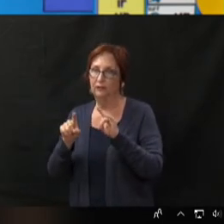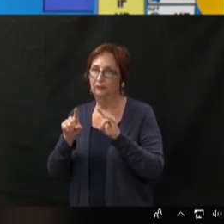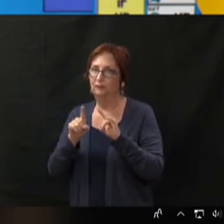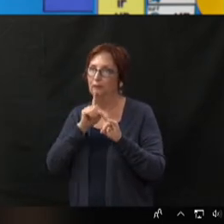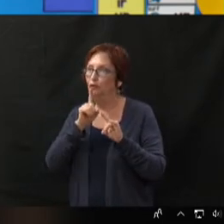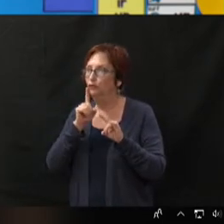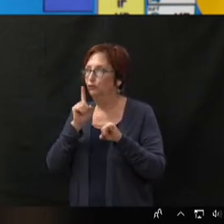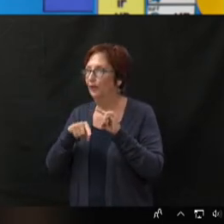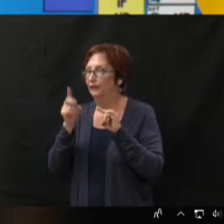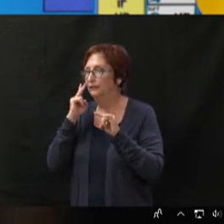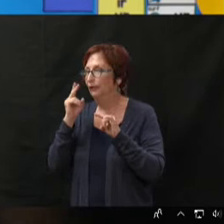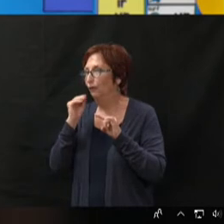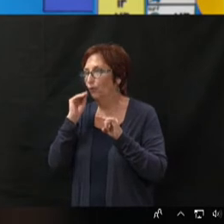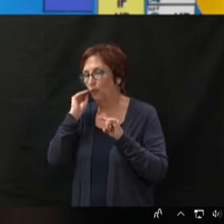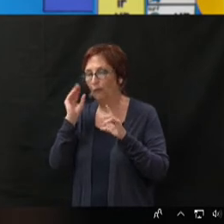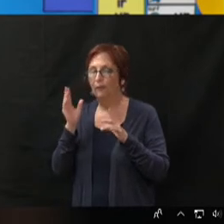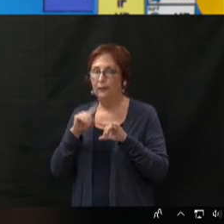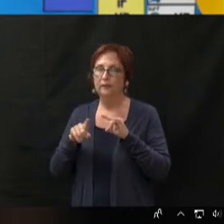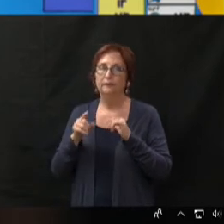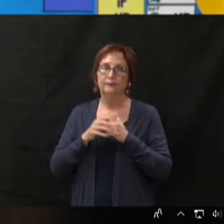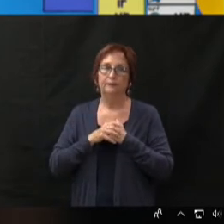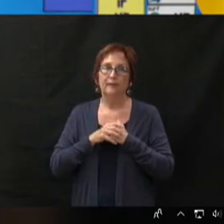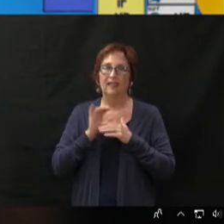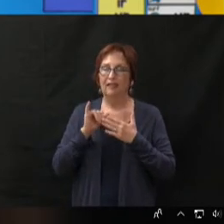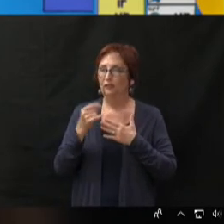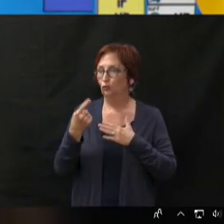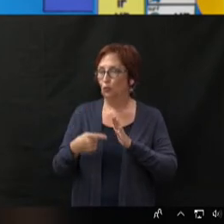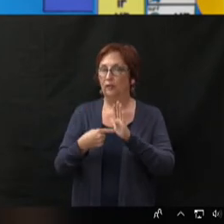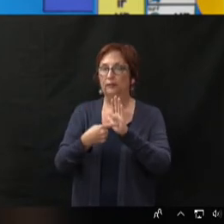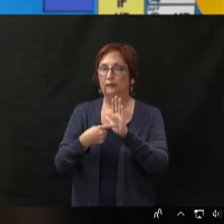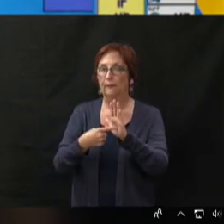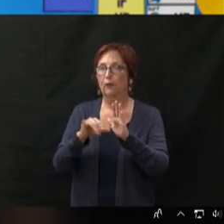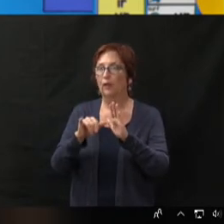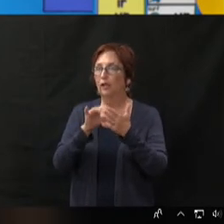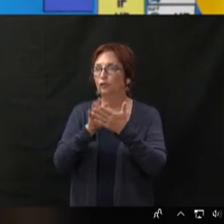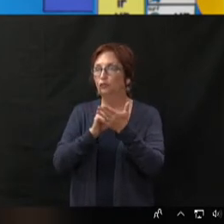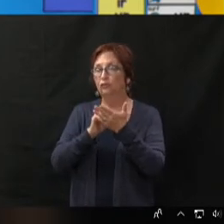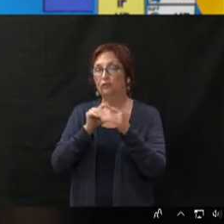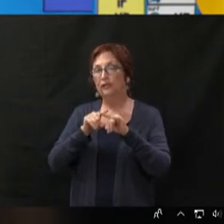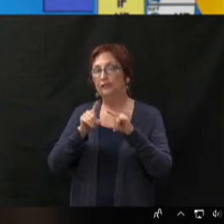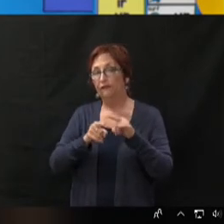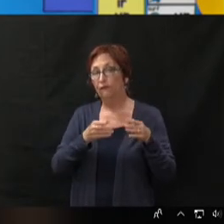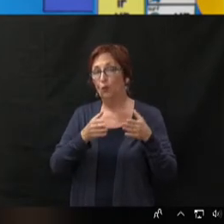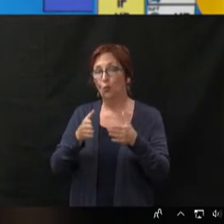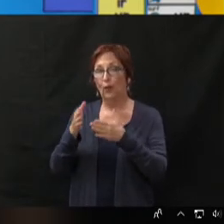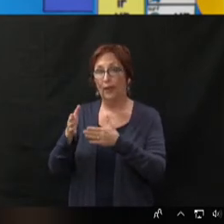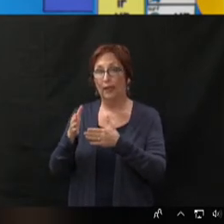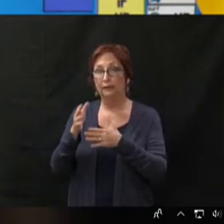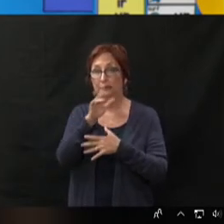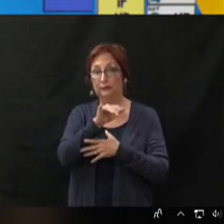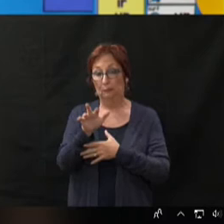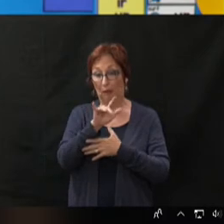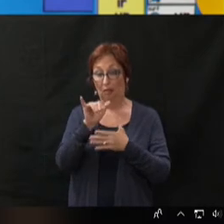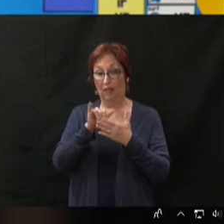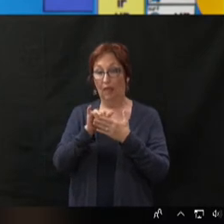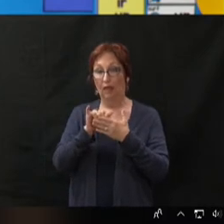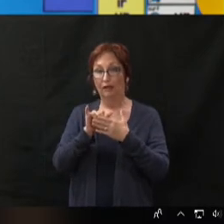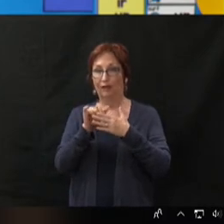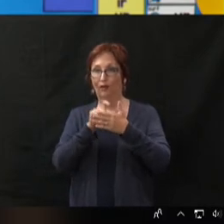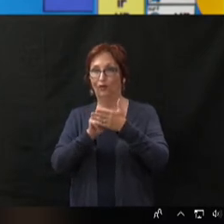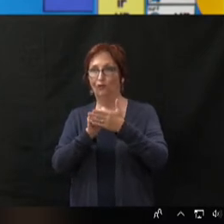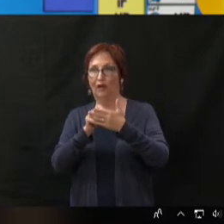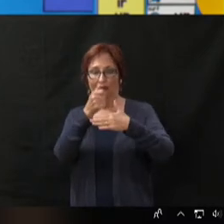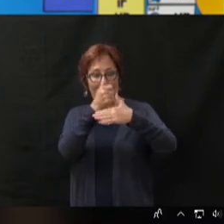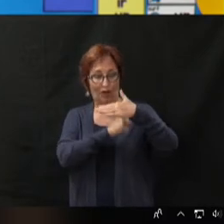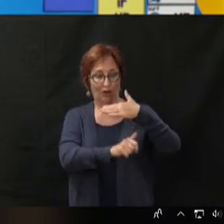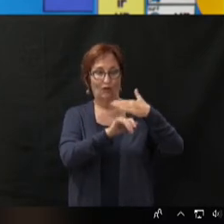it's blocked. But that's just an example. And then as you learn a different way to spell that, you put it underneath that